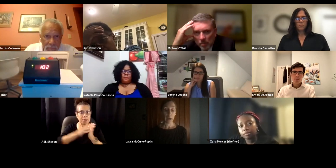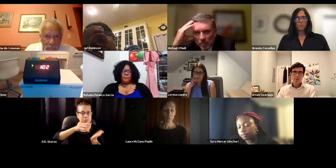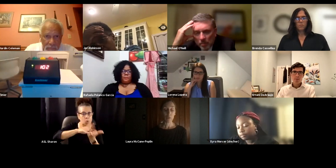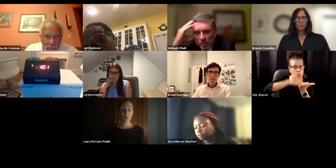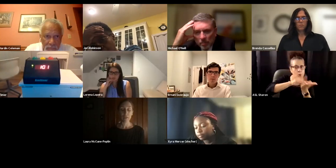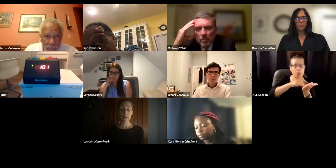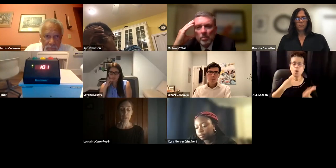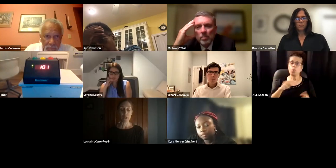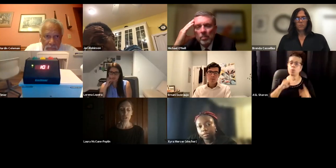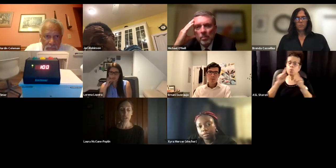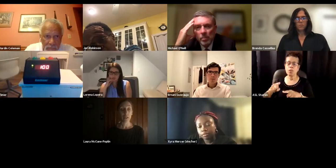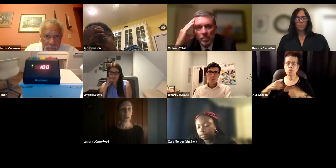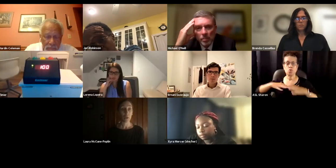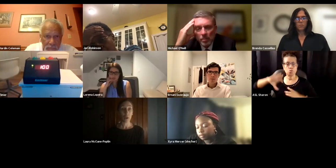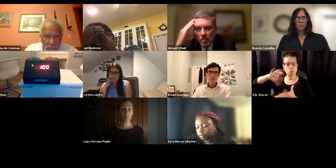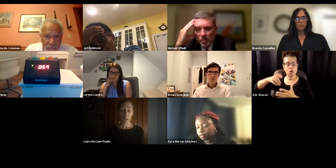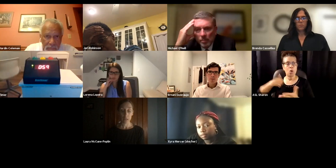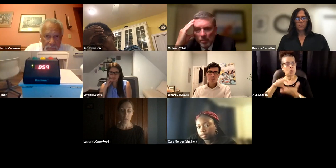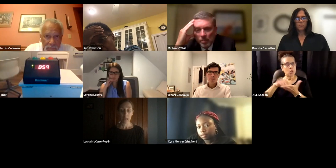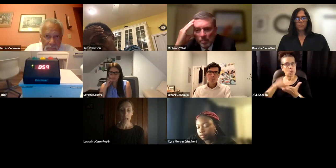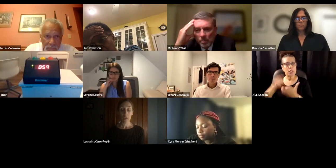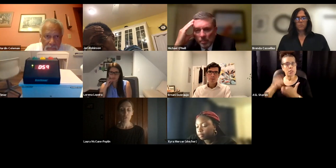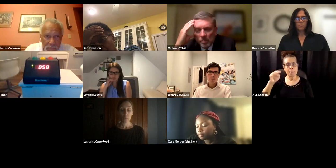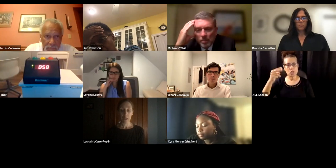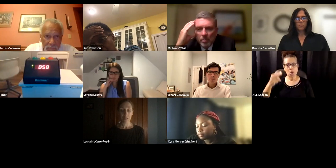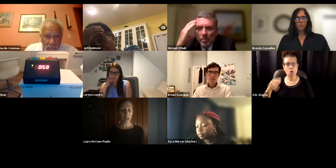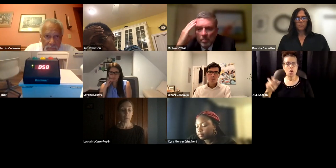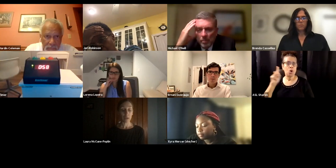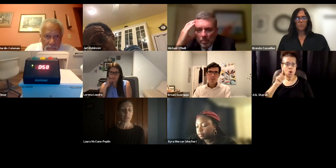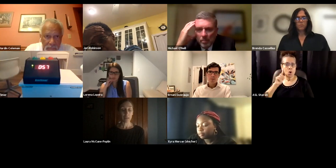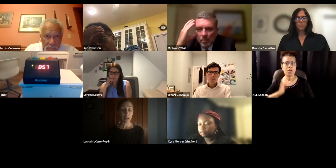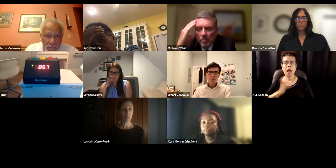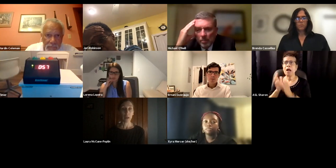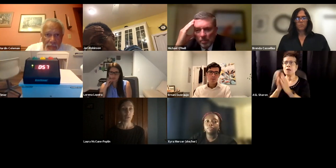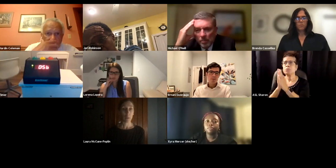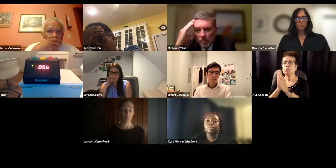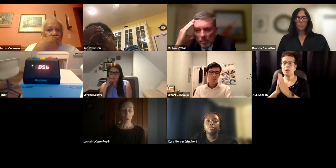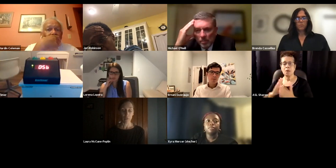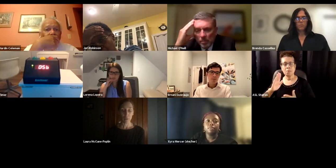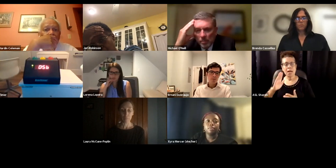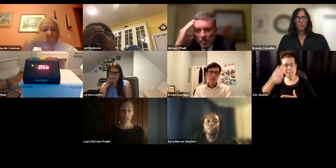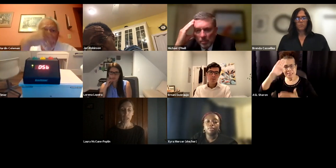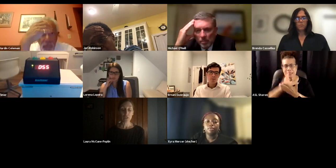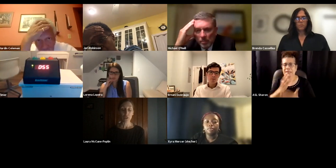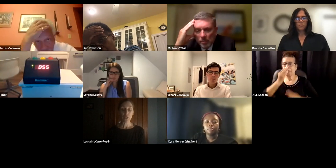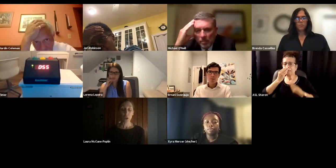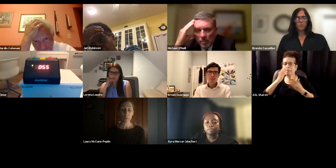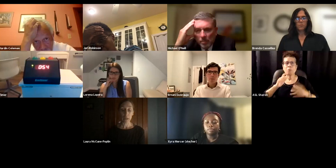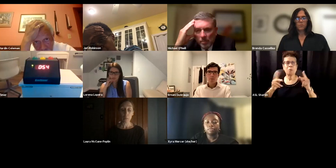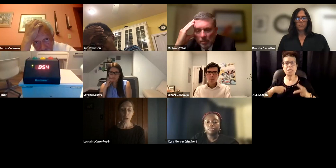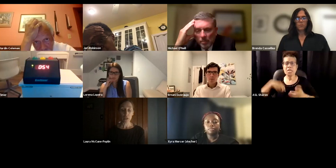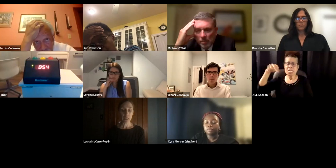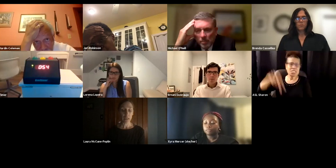laundromat when we found out that mission hill had heard our pleas and for once emmerich didn't care what other people thought of him he started